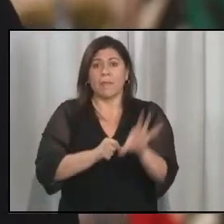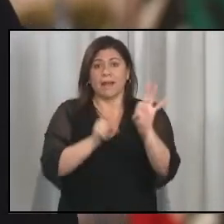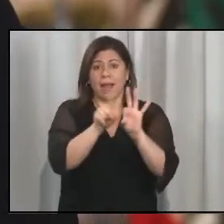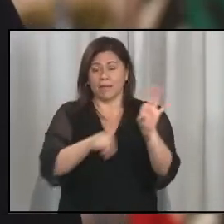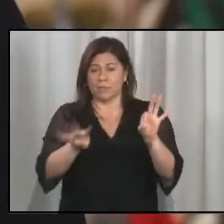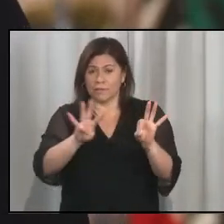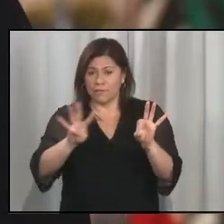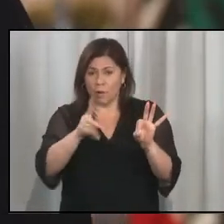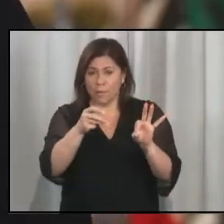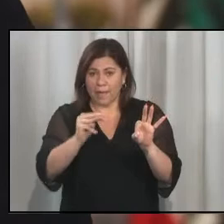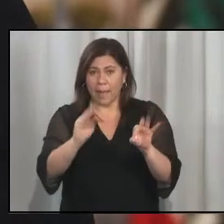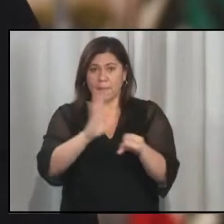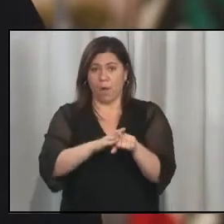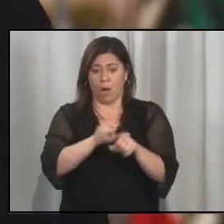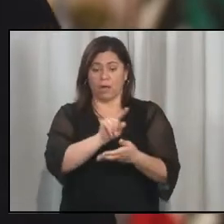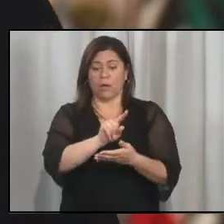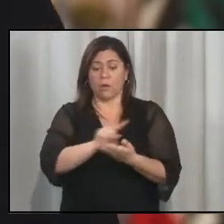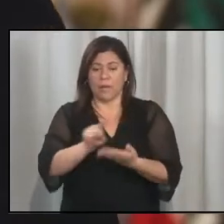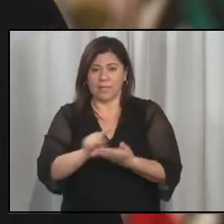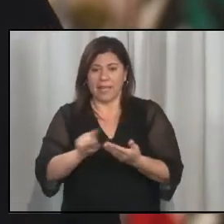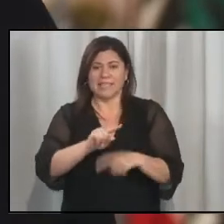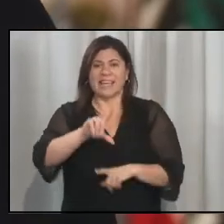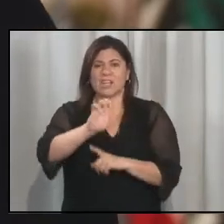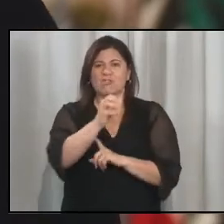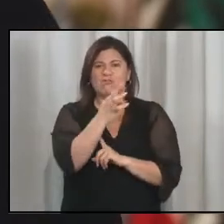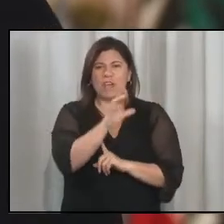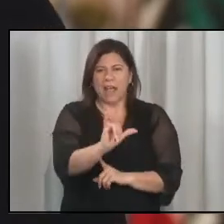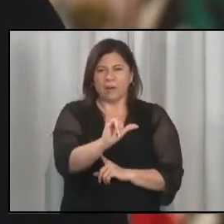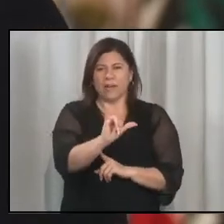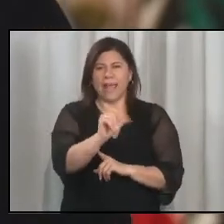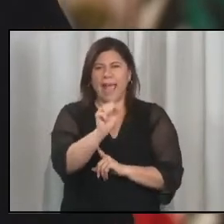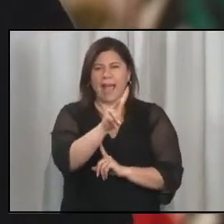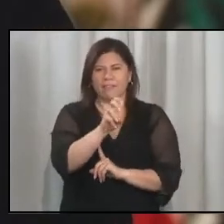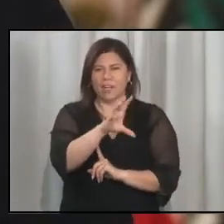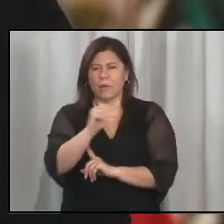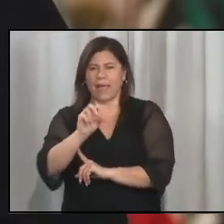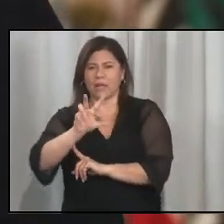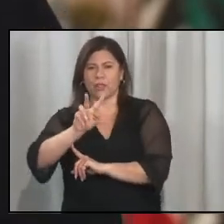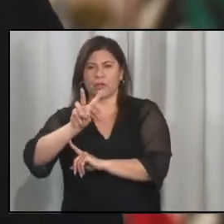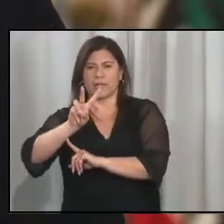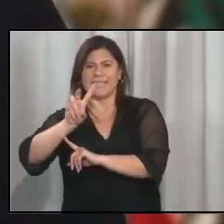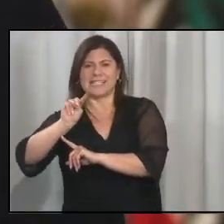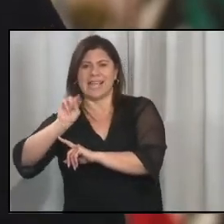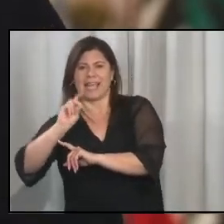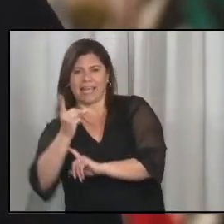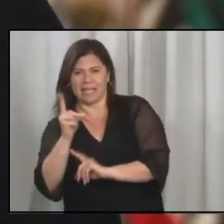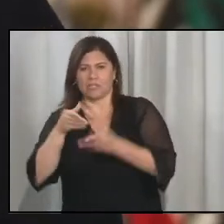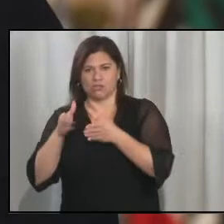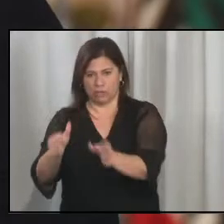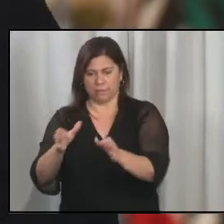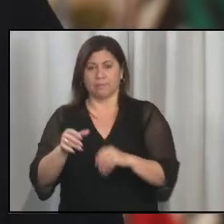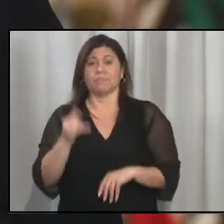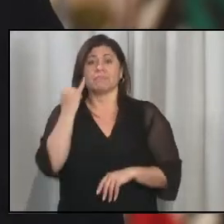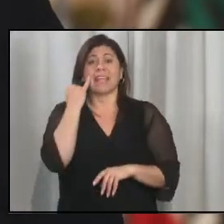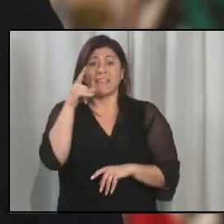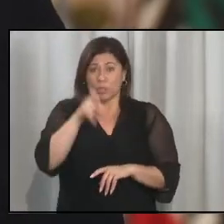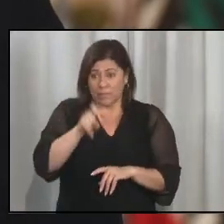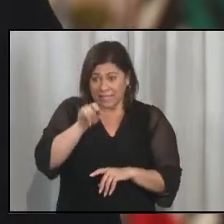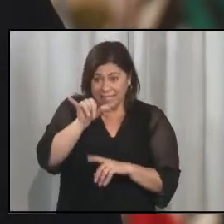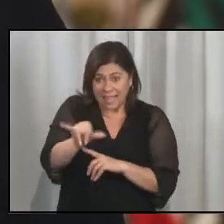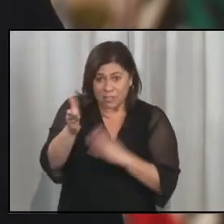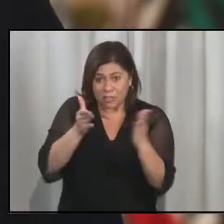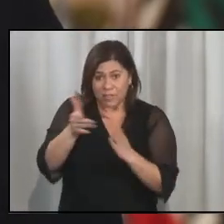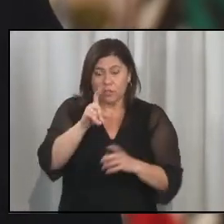is located near Cherry Avenue and 32nd Street. People experiencing homelessness will need to call the Multi-Service Center